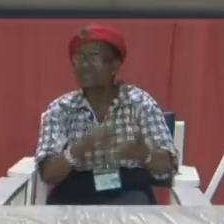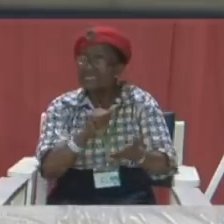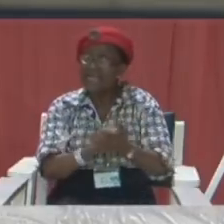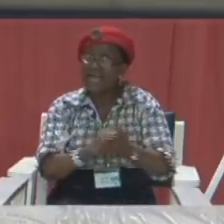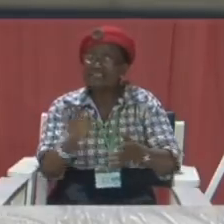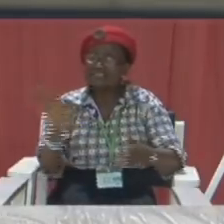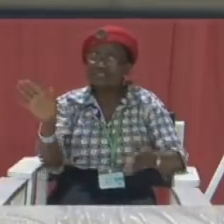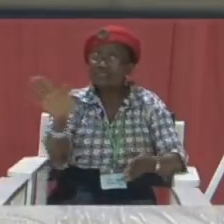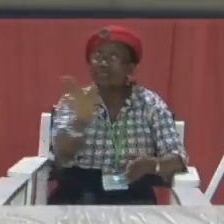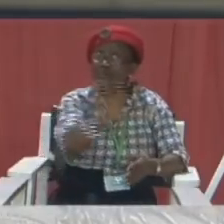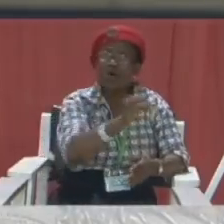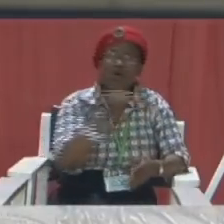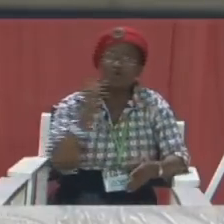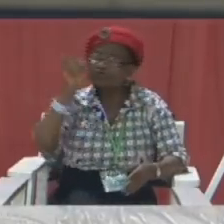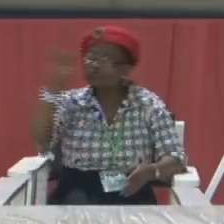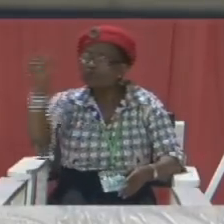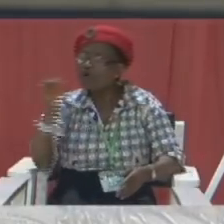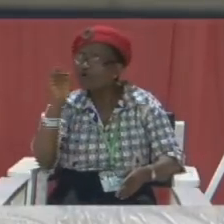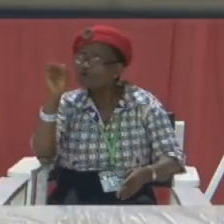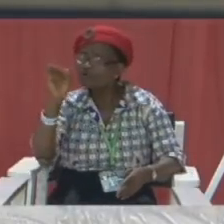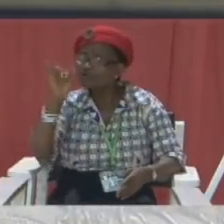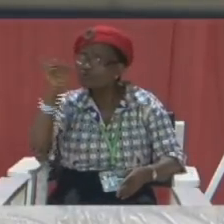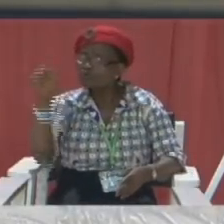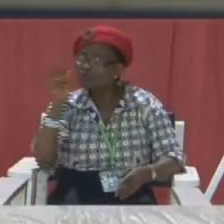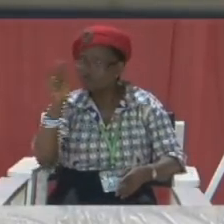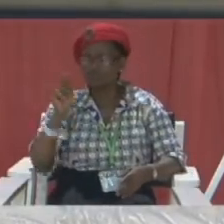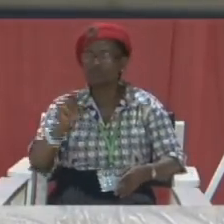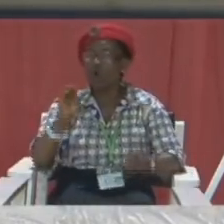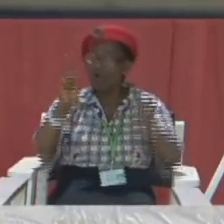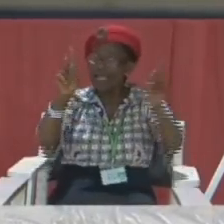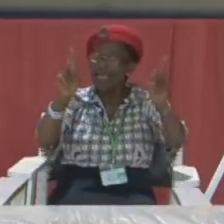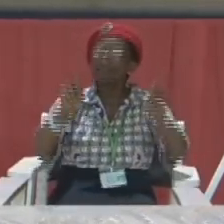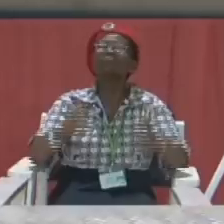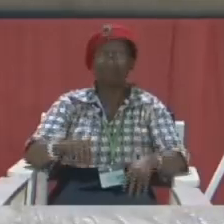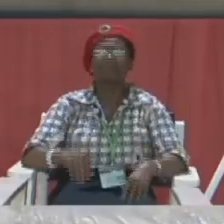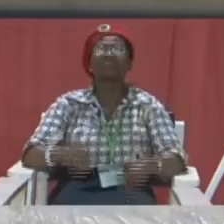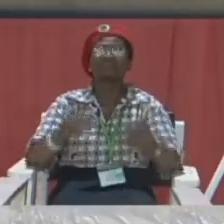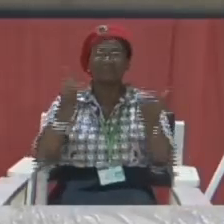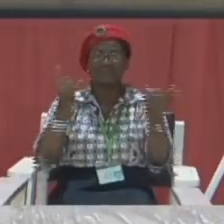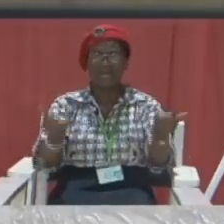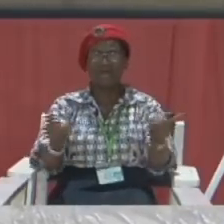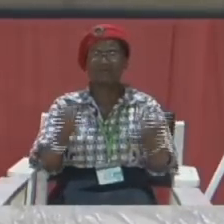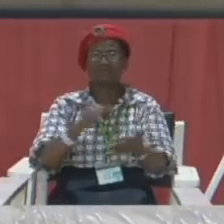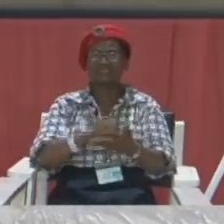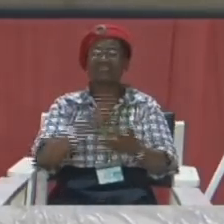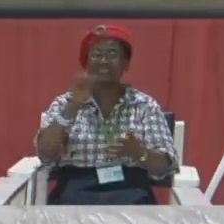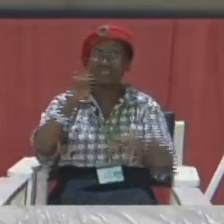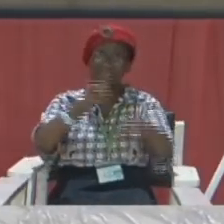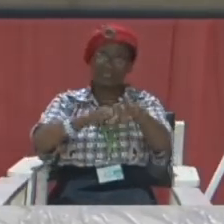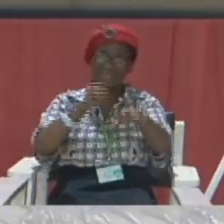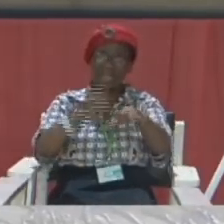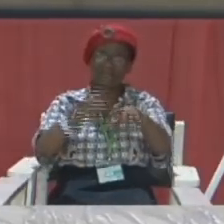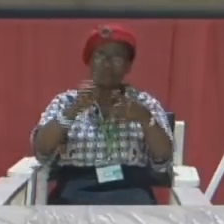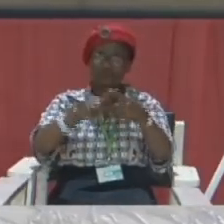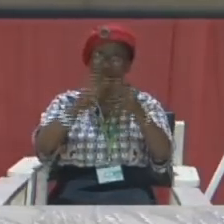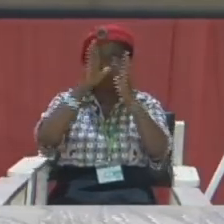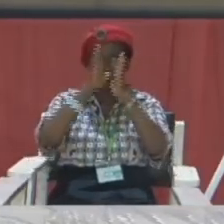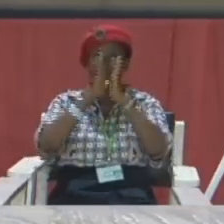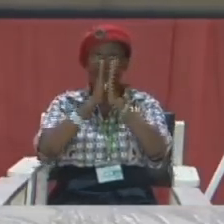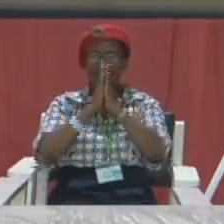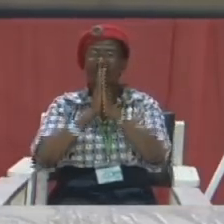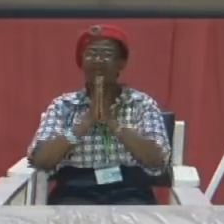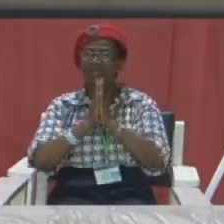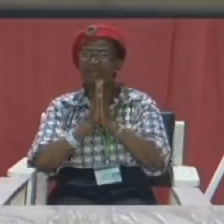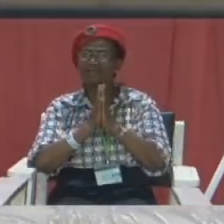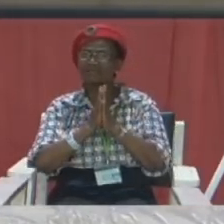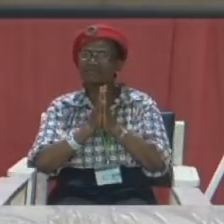le. Now it is time to pray. Adura koko adura la lokan nisisiyi. If